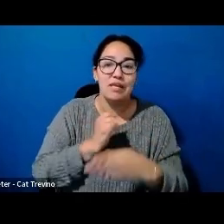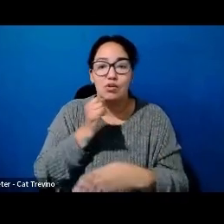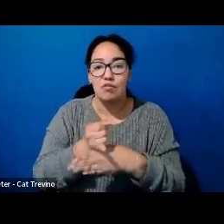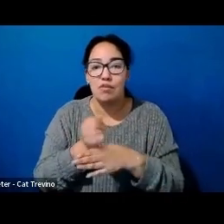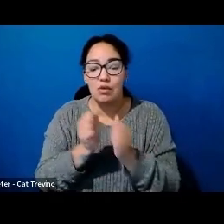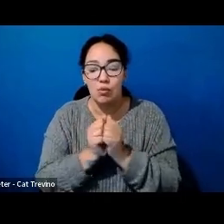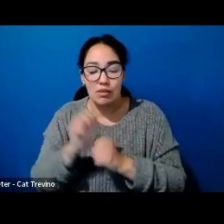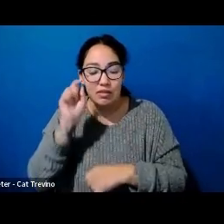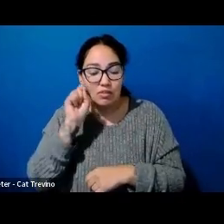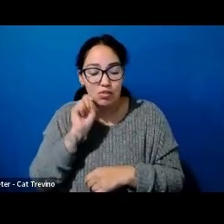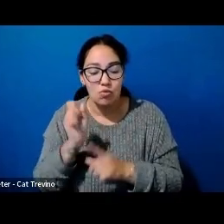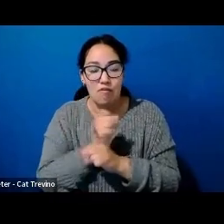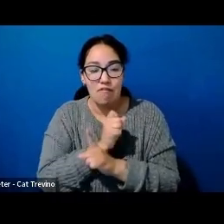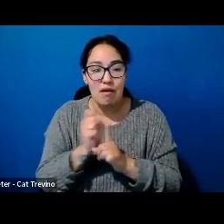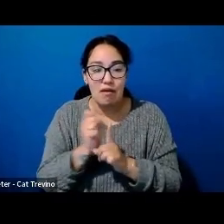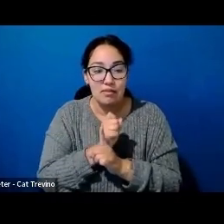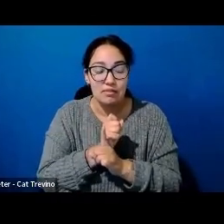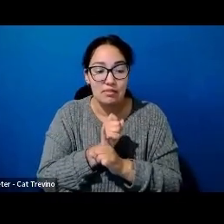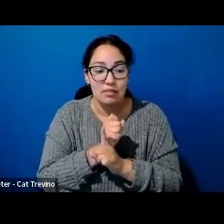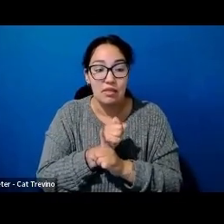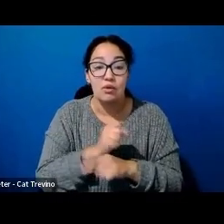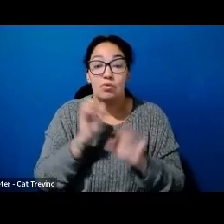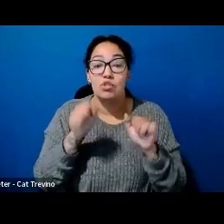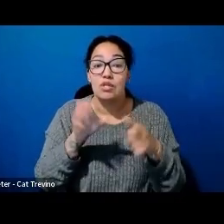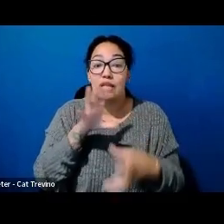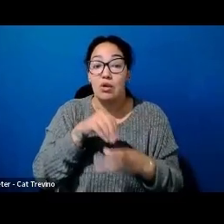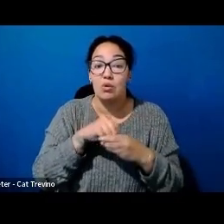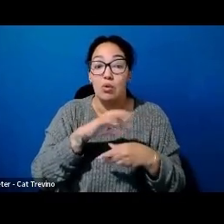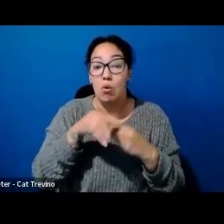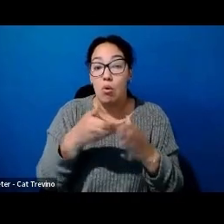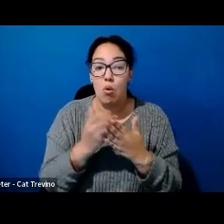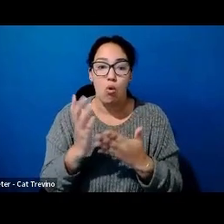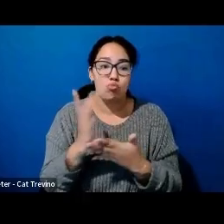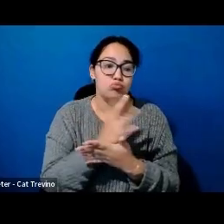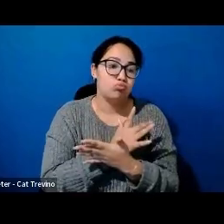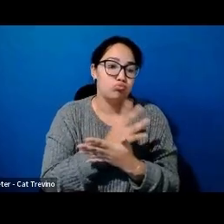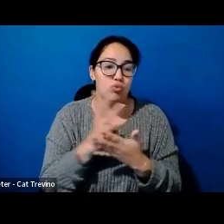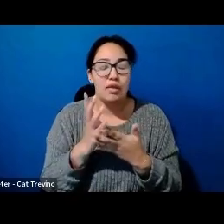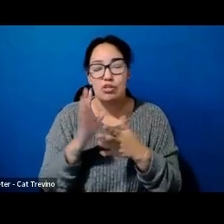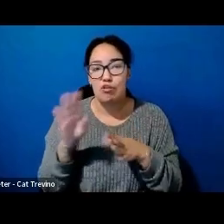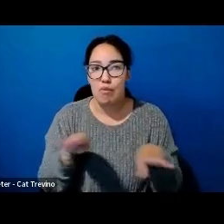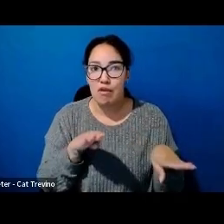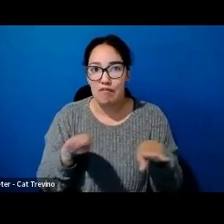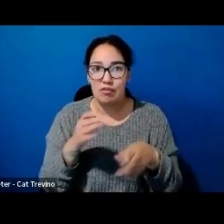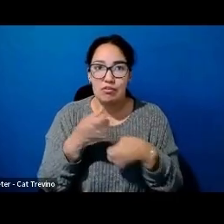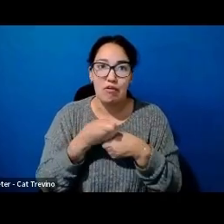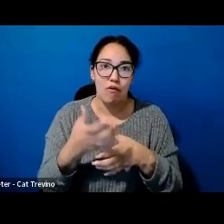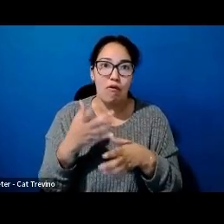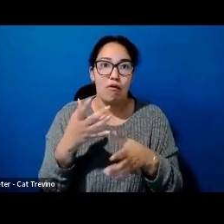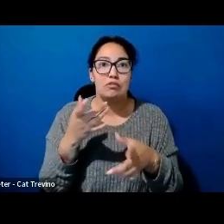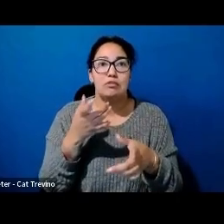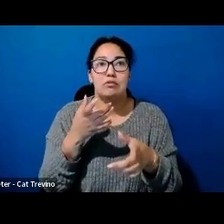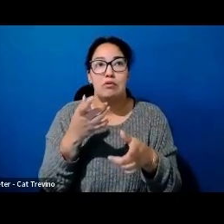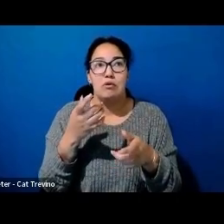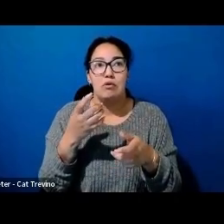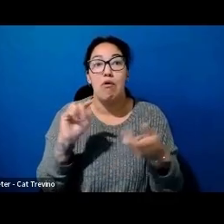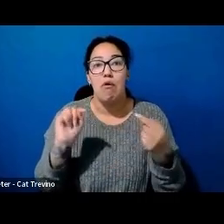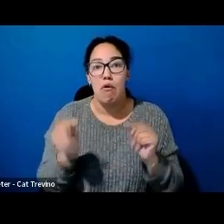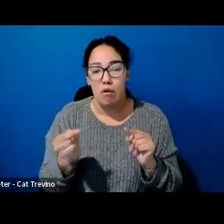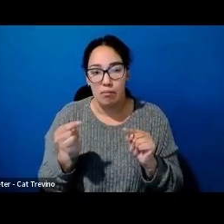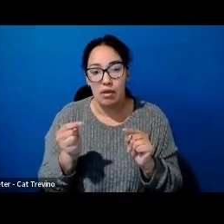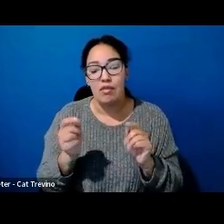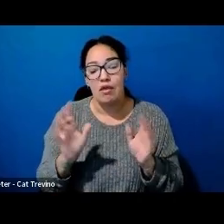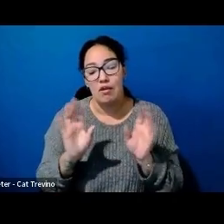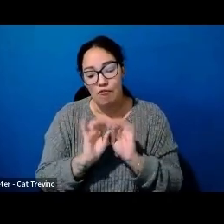sexual violence, which can include a whole range of behaviors that cause harm. And then within that, of